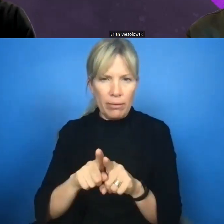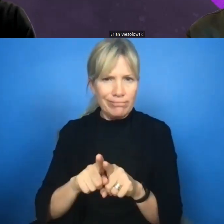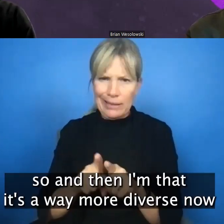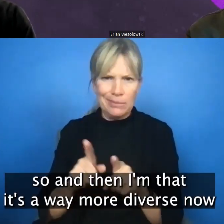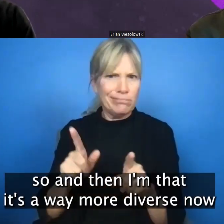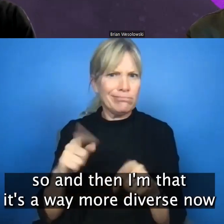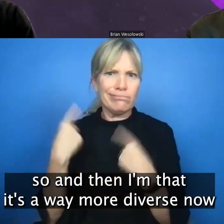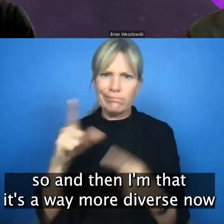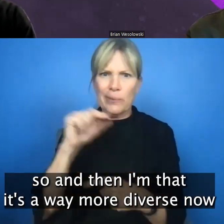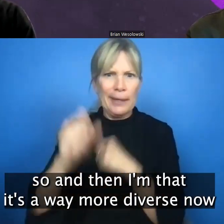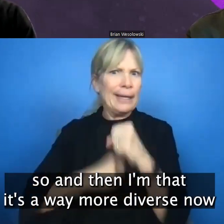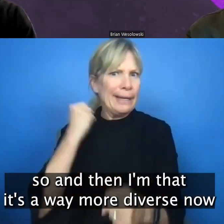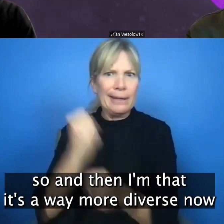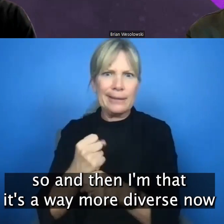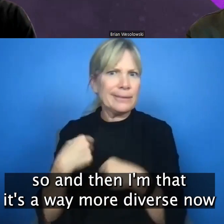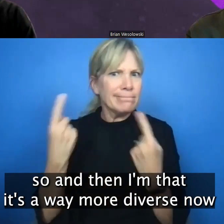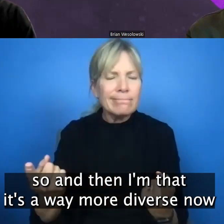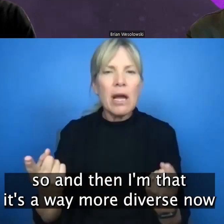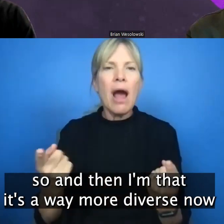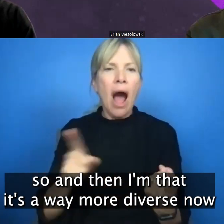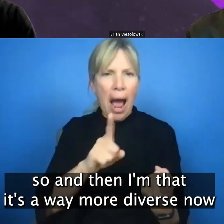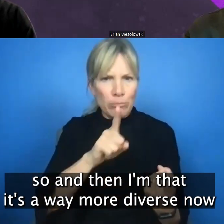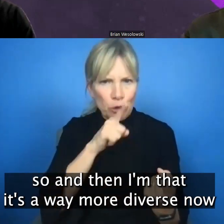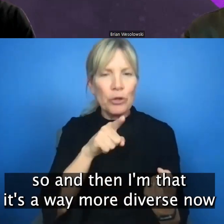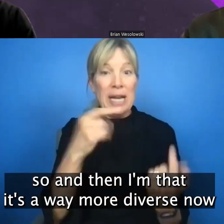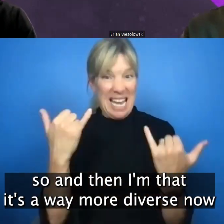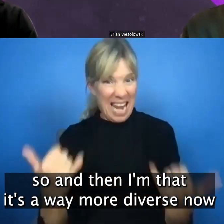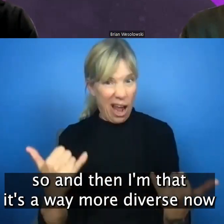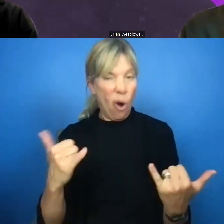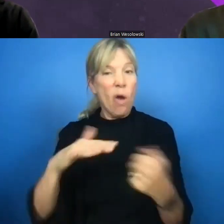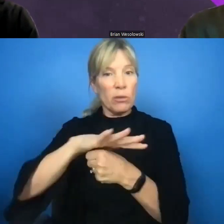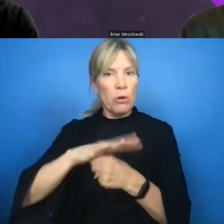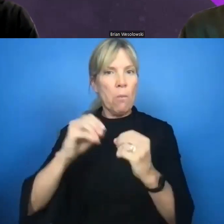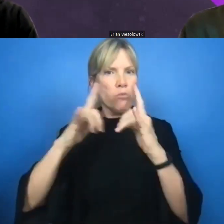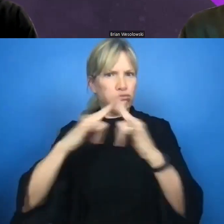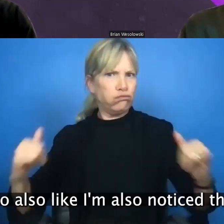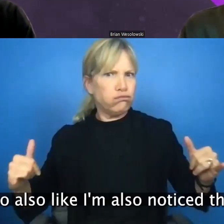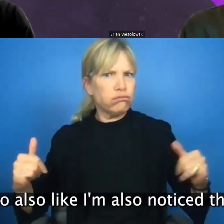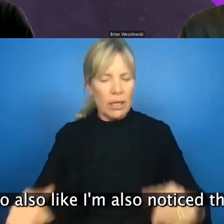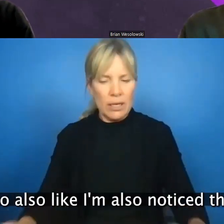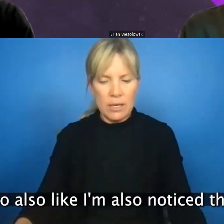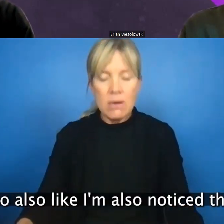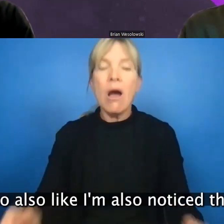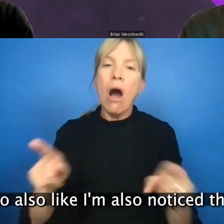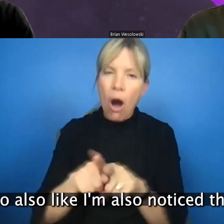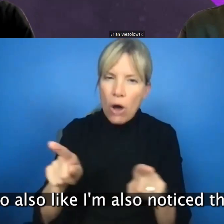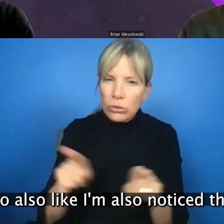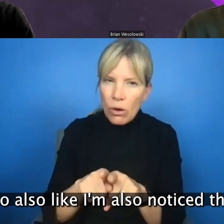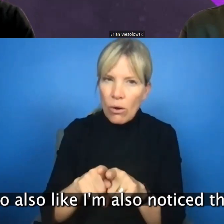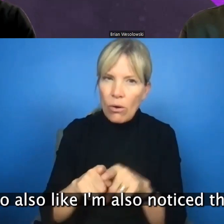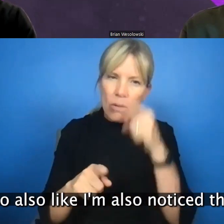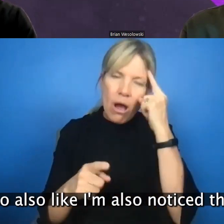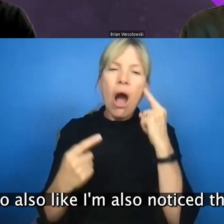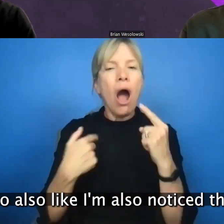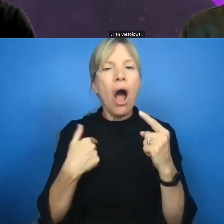ago. So, and then I'm sure it's way more diverse now. Also, like I'm